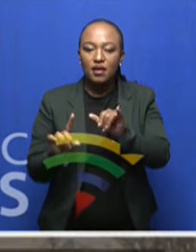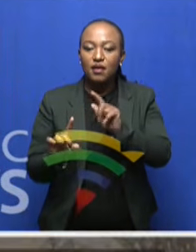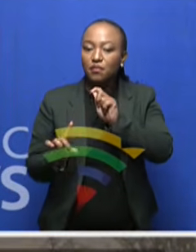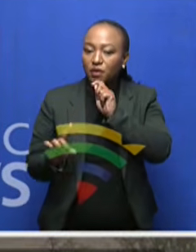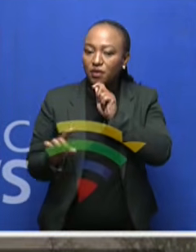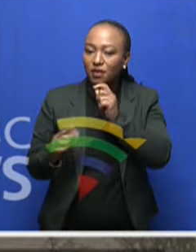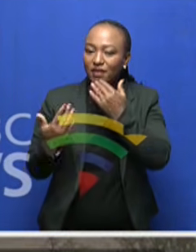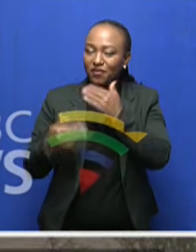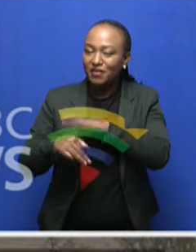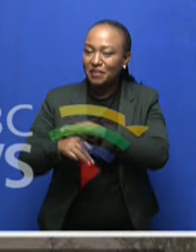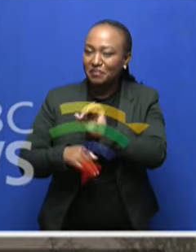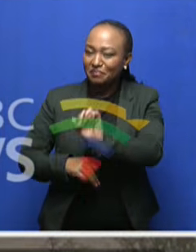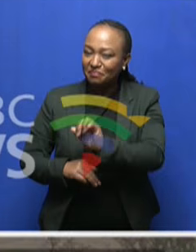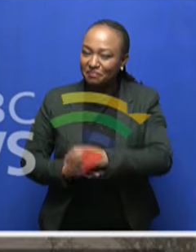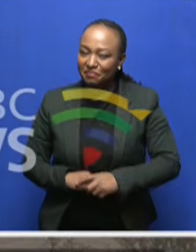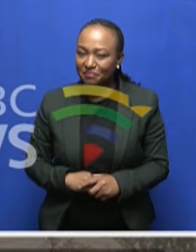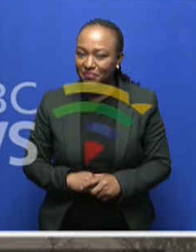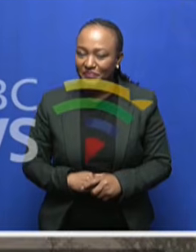hour.